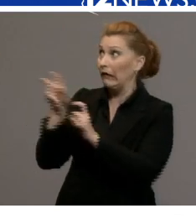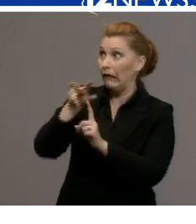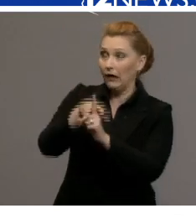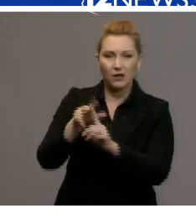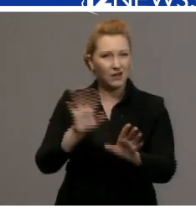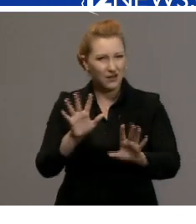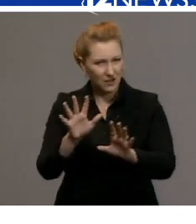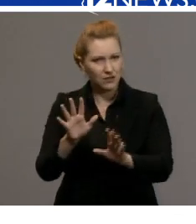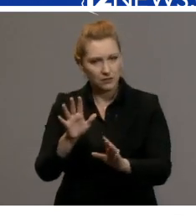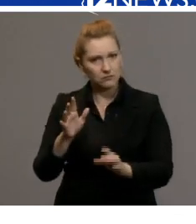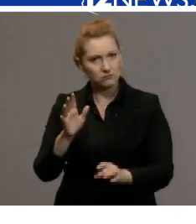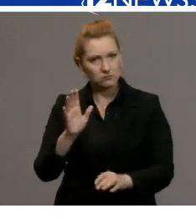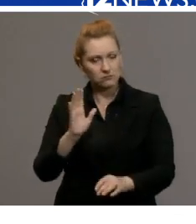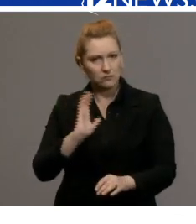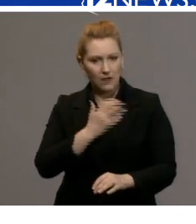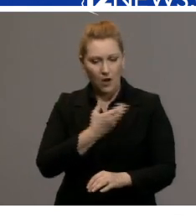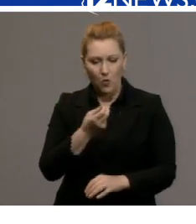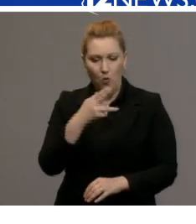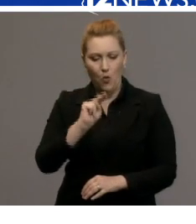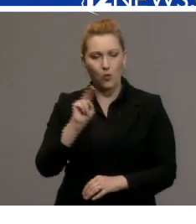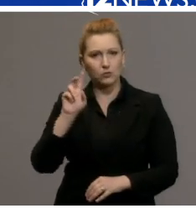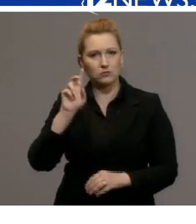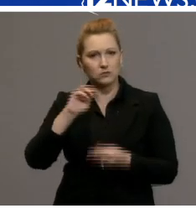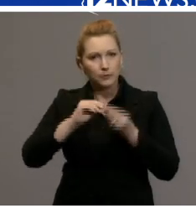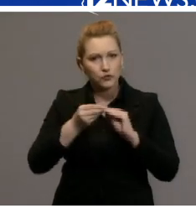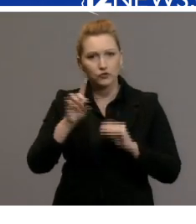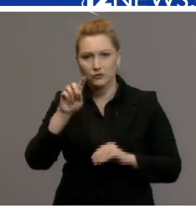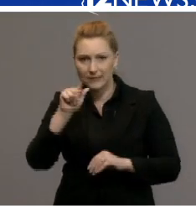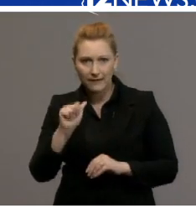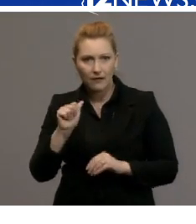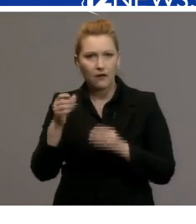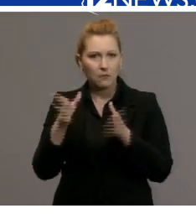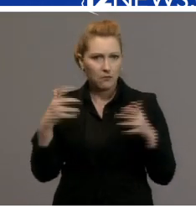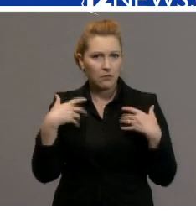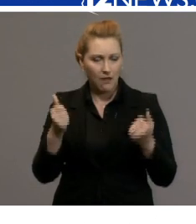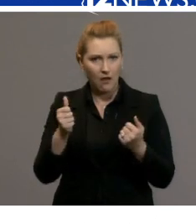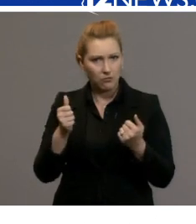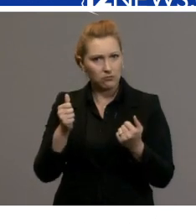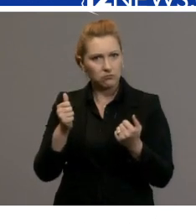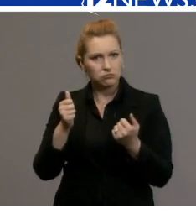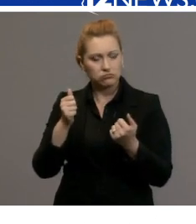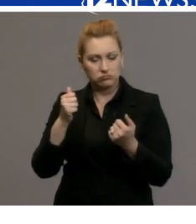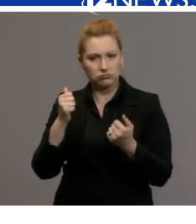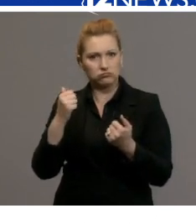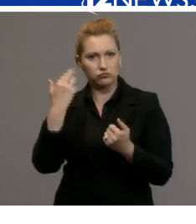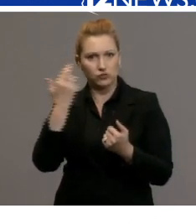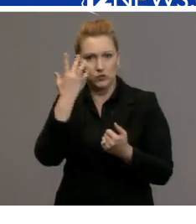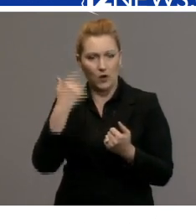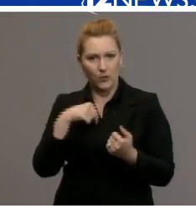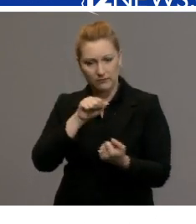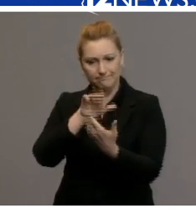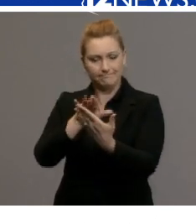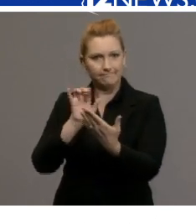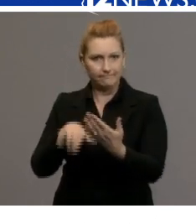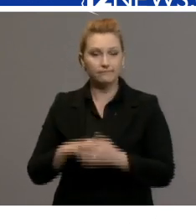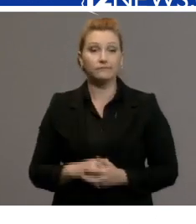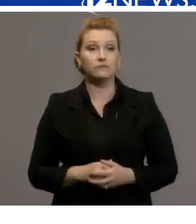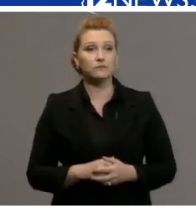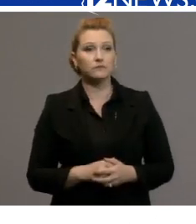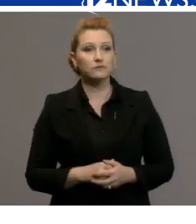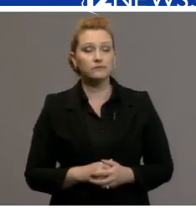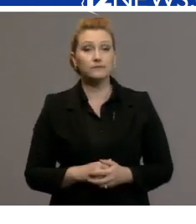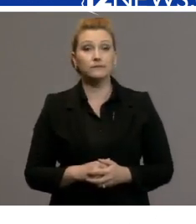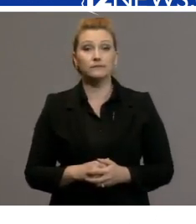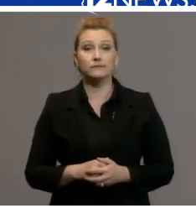data and public health. This is the White House gating criteria. Centers for